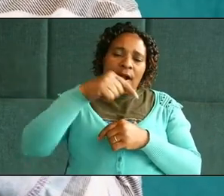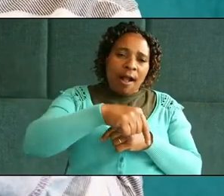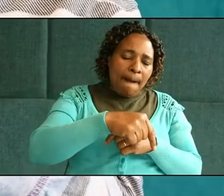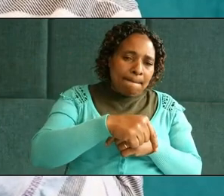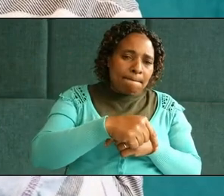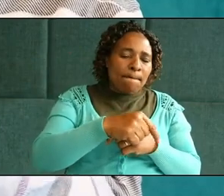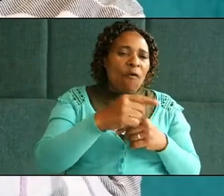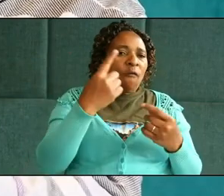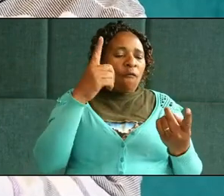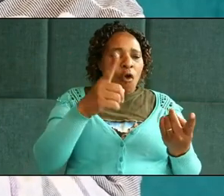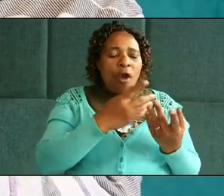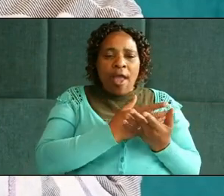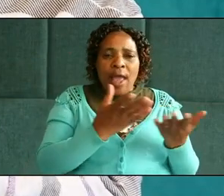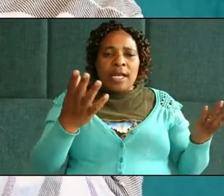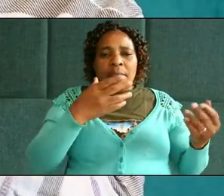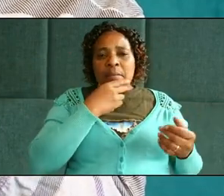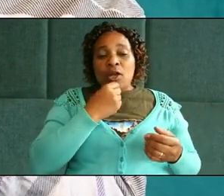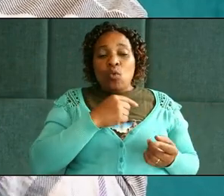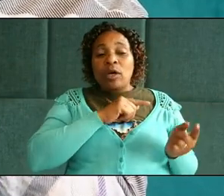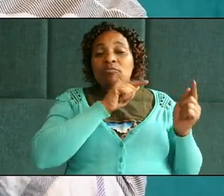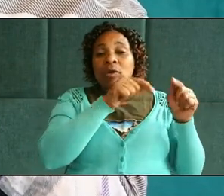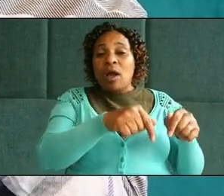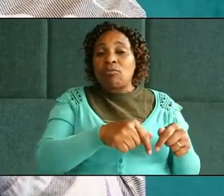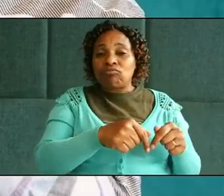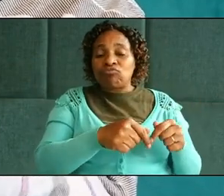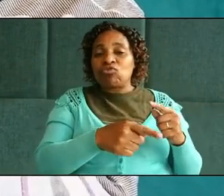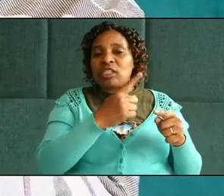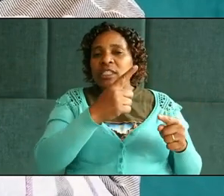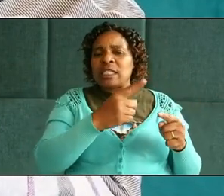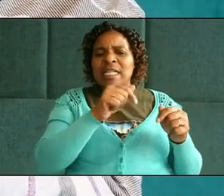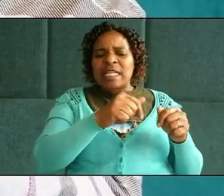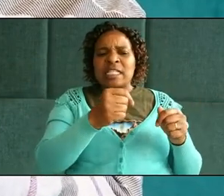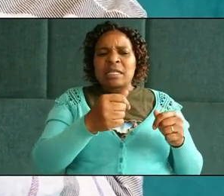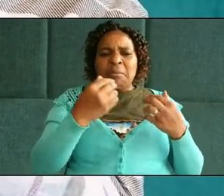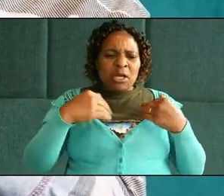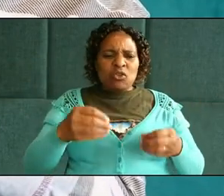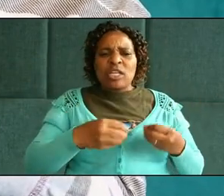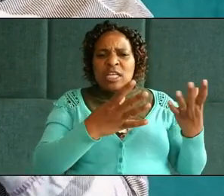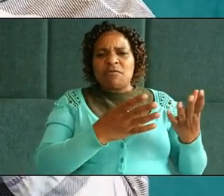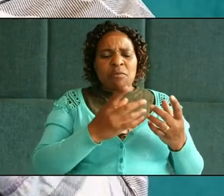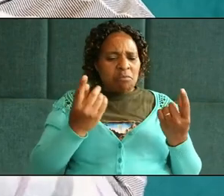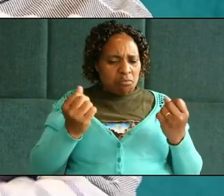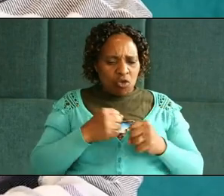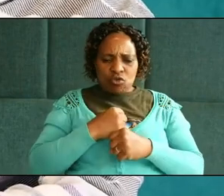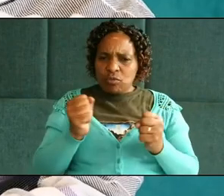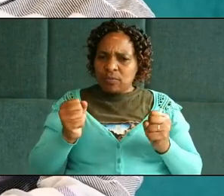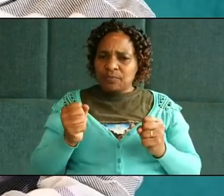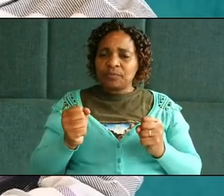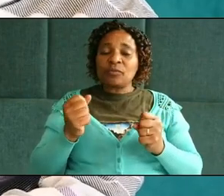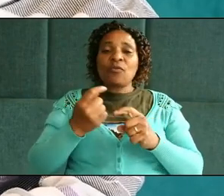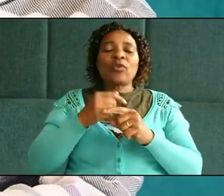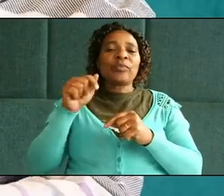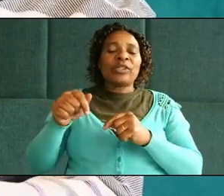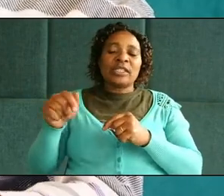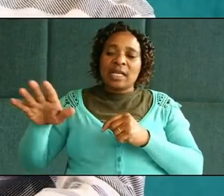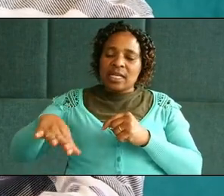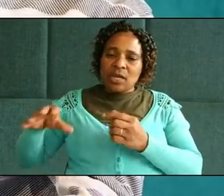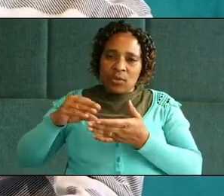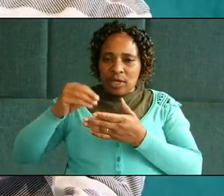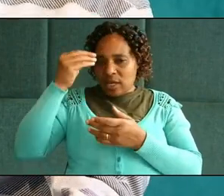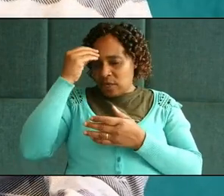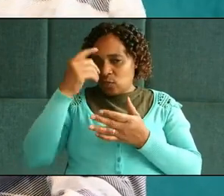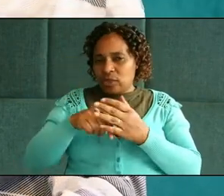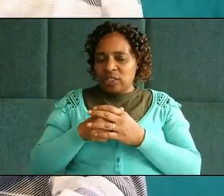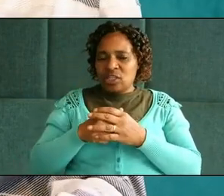was killed unintentionally, the elders are not to give this person. I think from this section we learn that